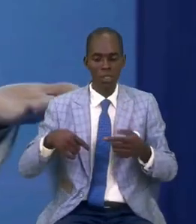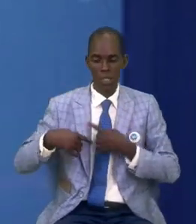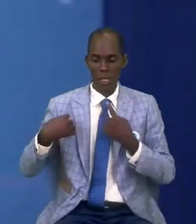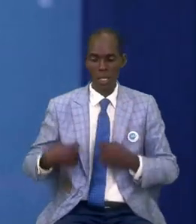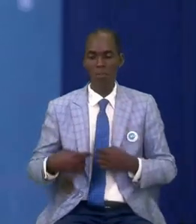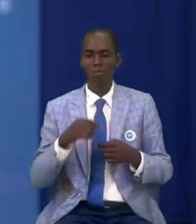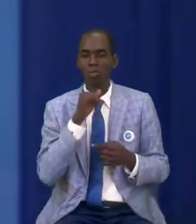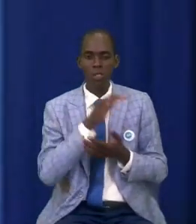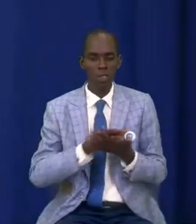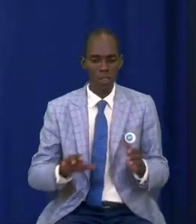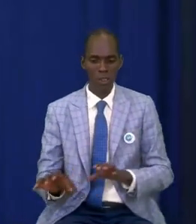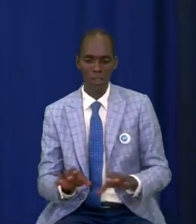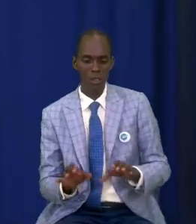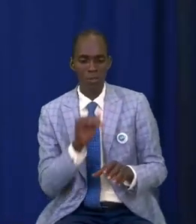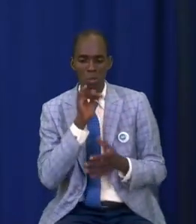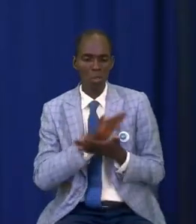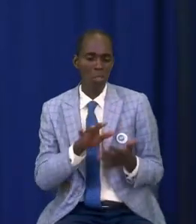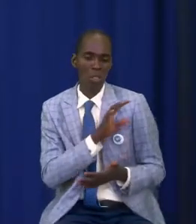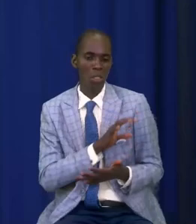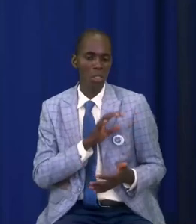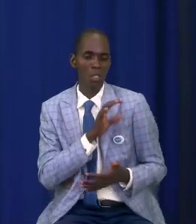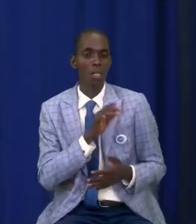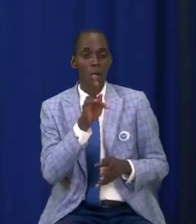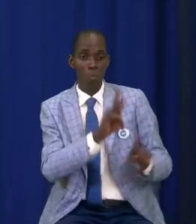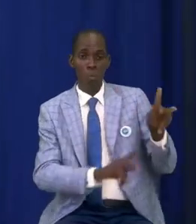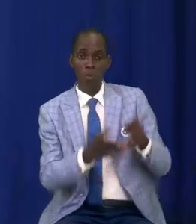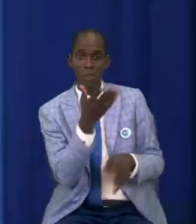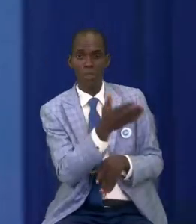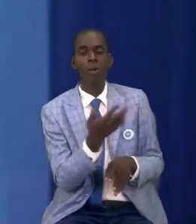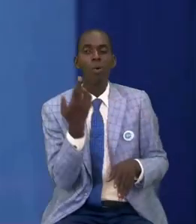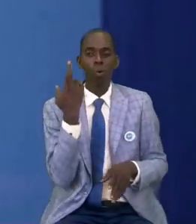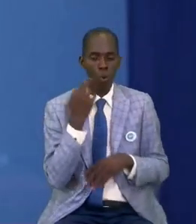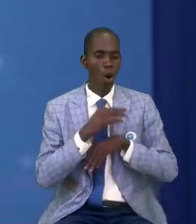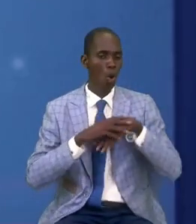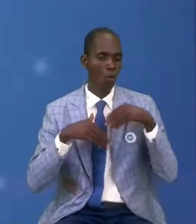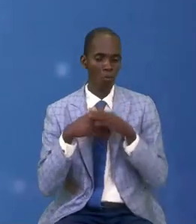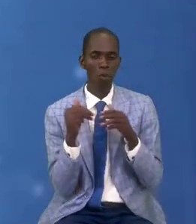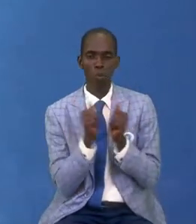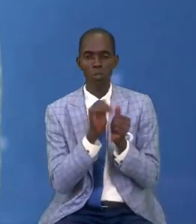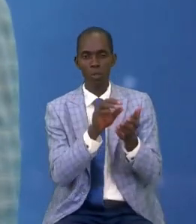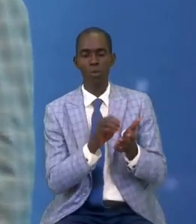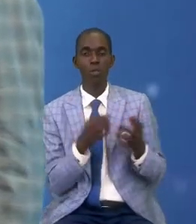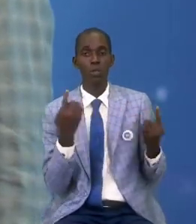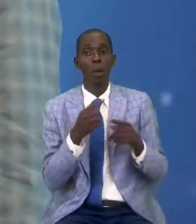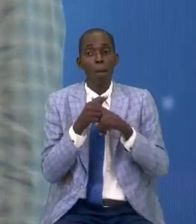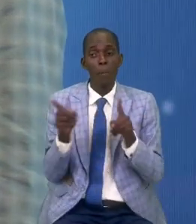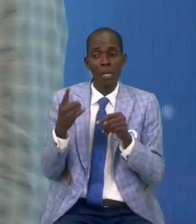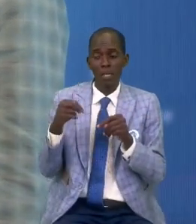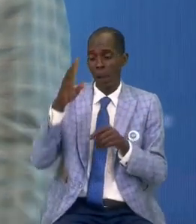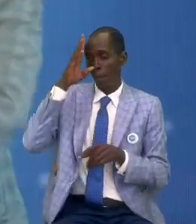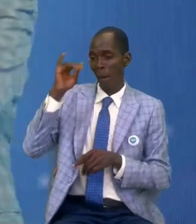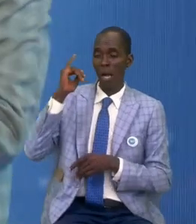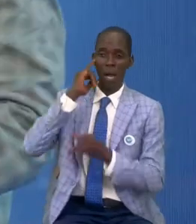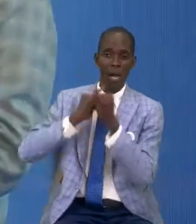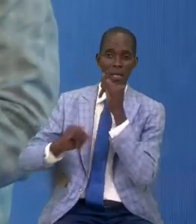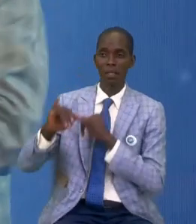any confession. The man that made the confession, that told the Lord, here is what I am,